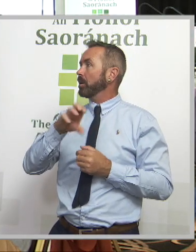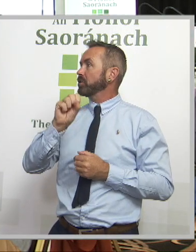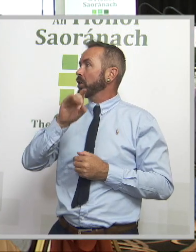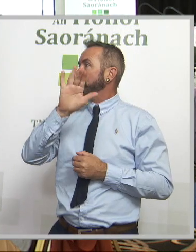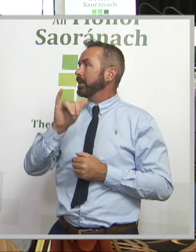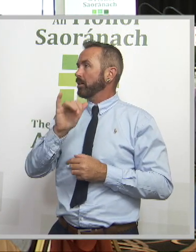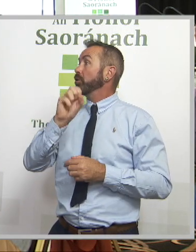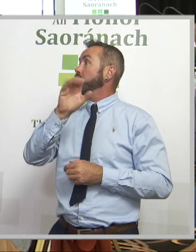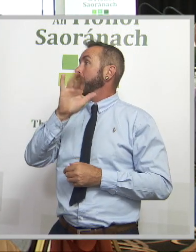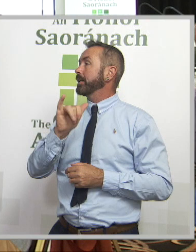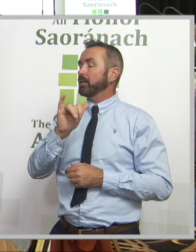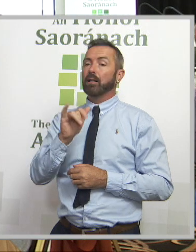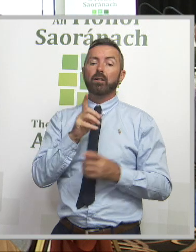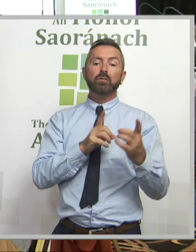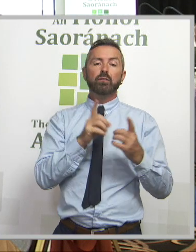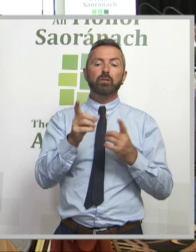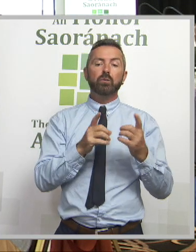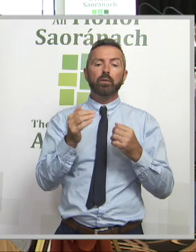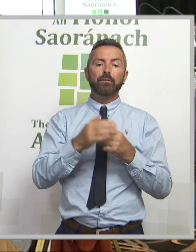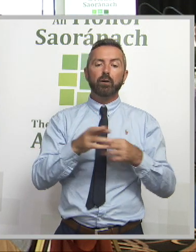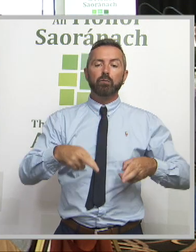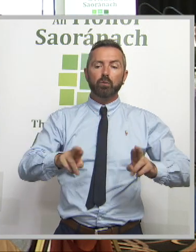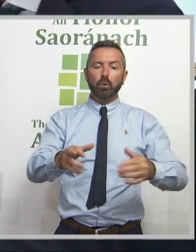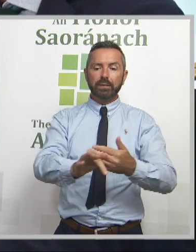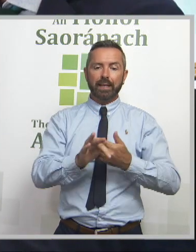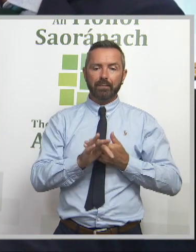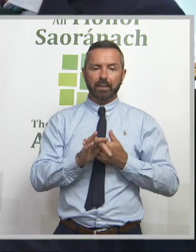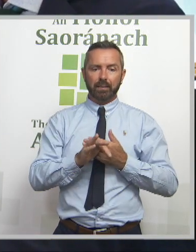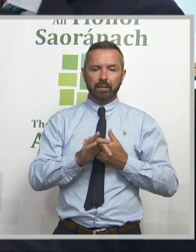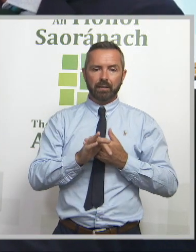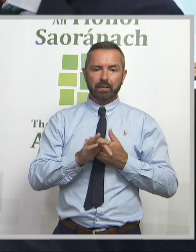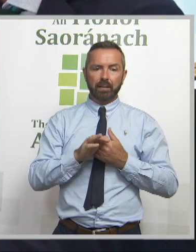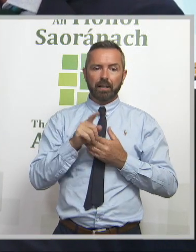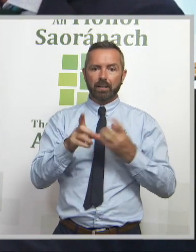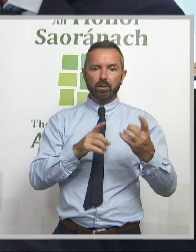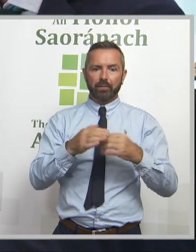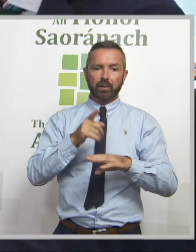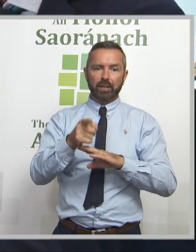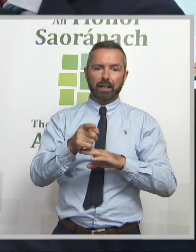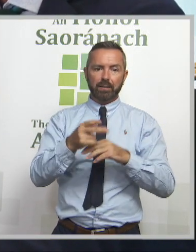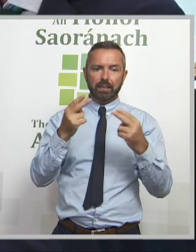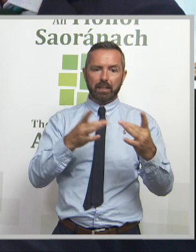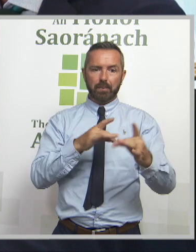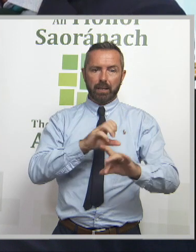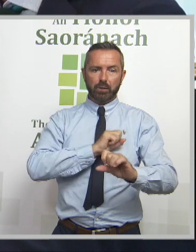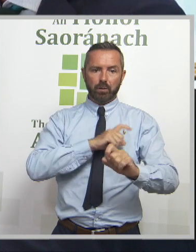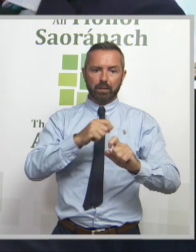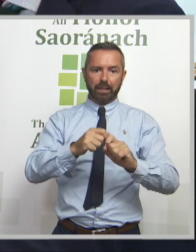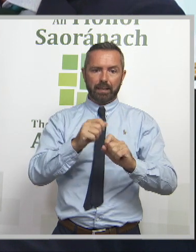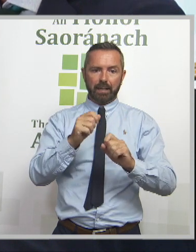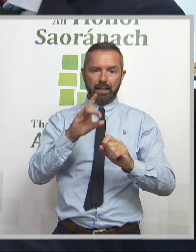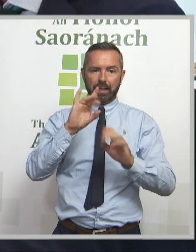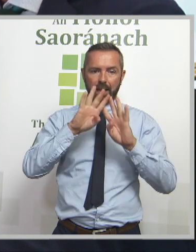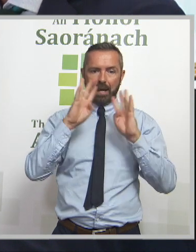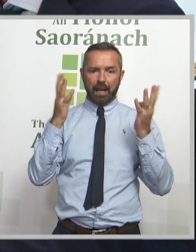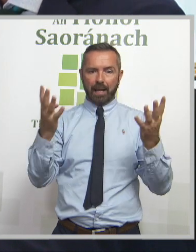the reason for that is for road safety, for sight lines that they impose for coming out an entranceway, or, you know,